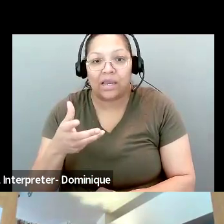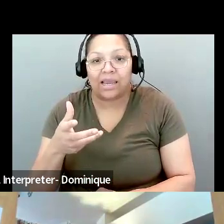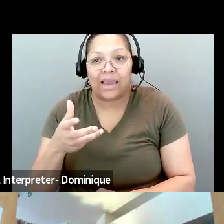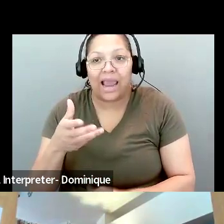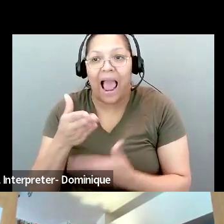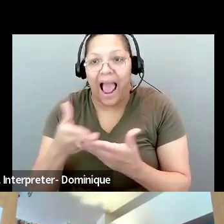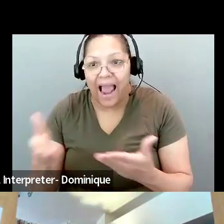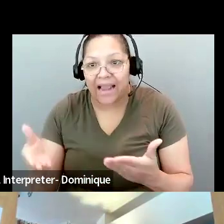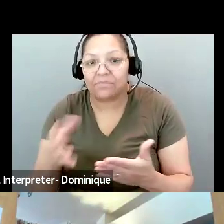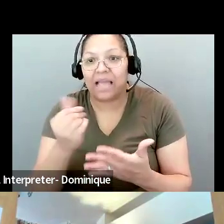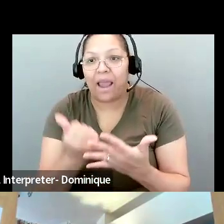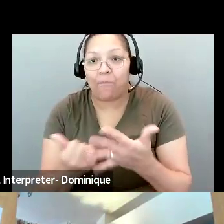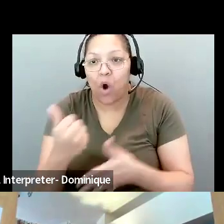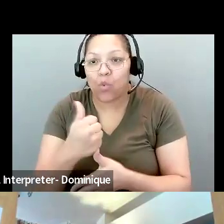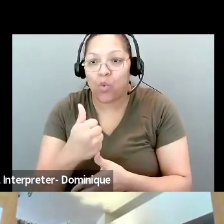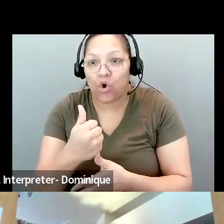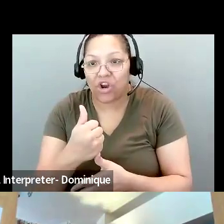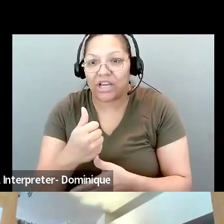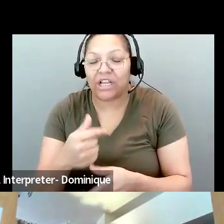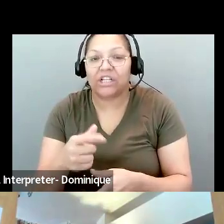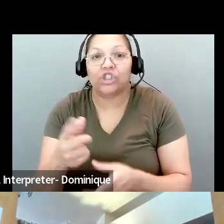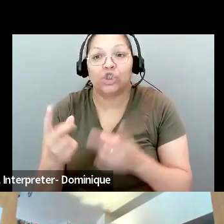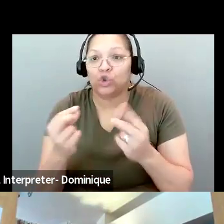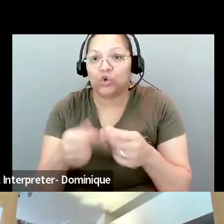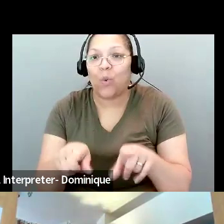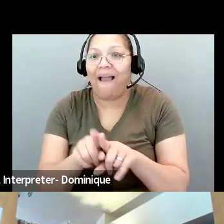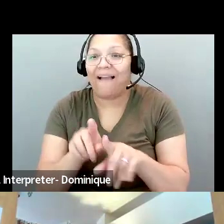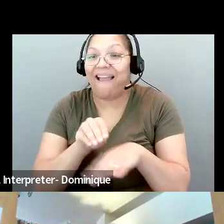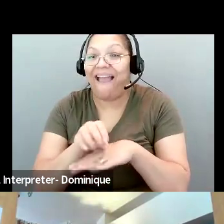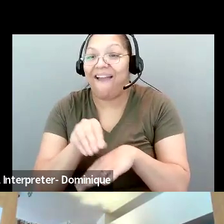items and priorities to do as an advocacy committee.